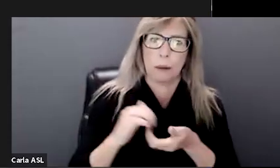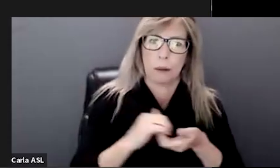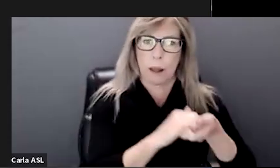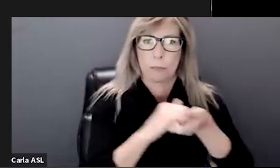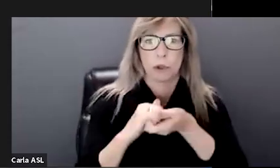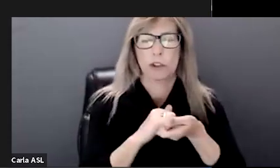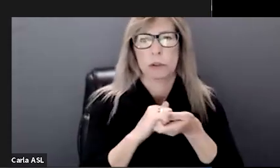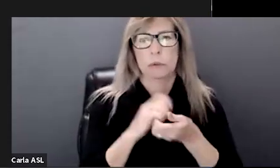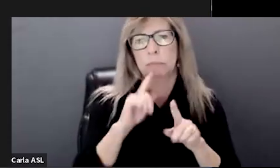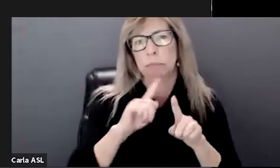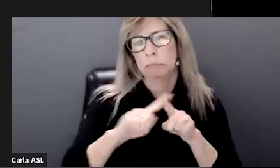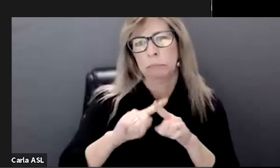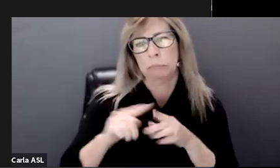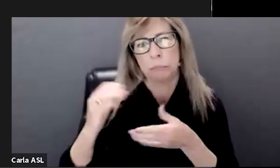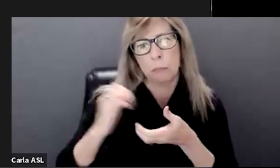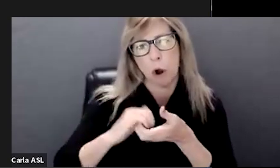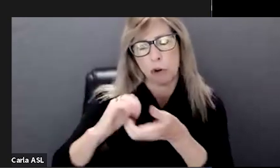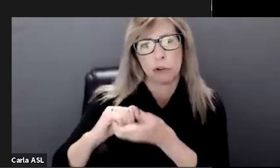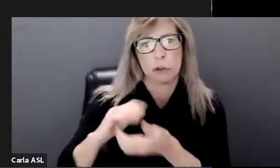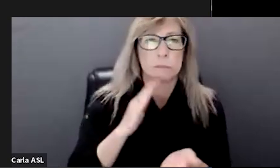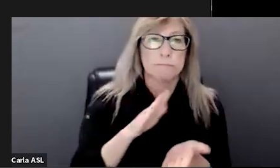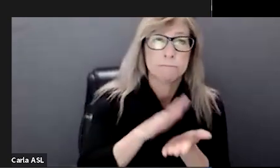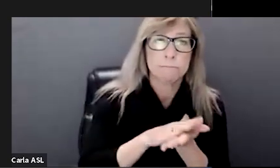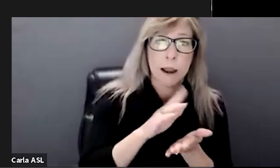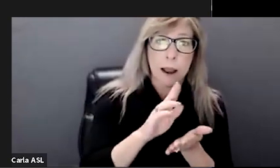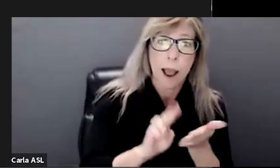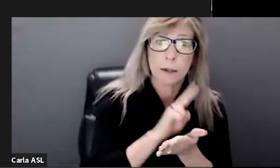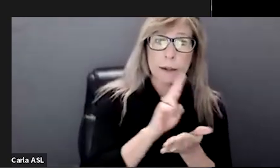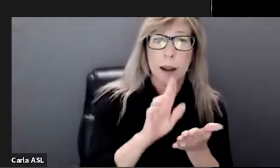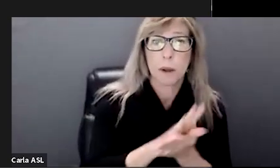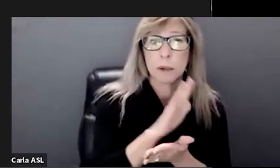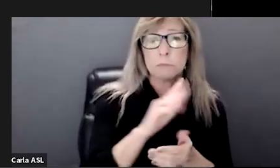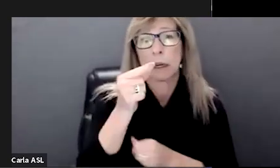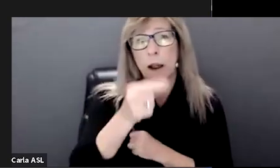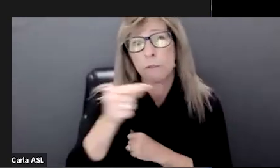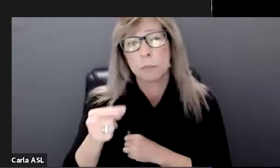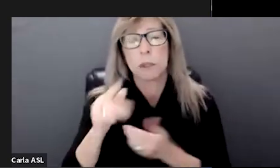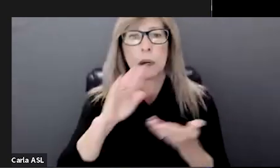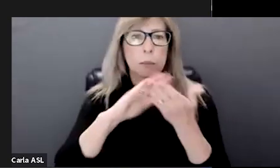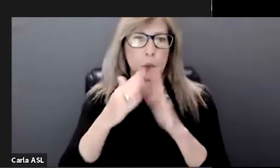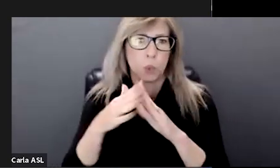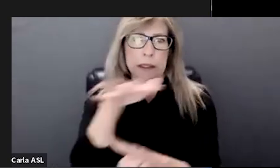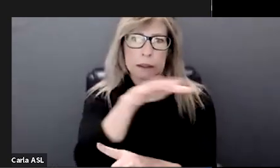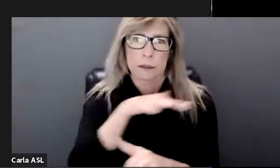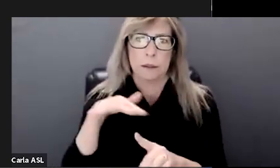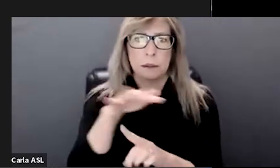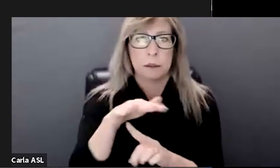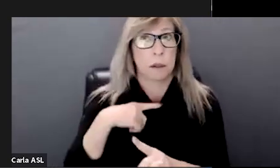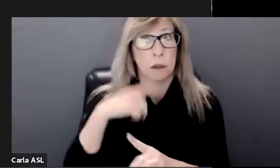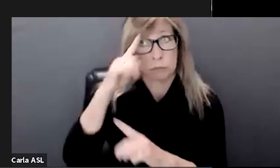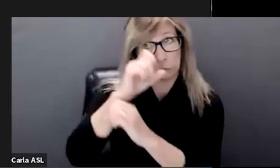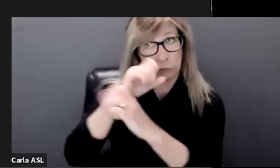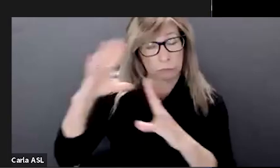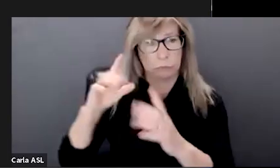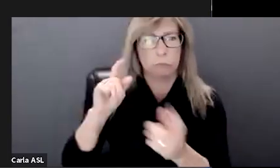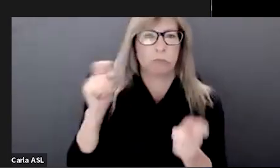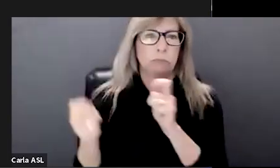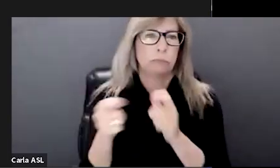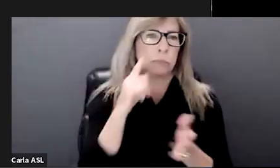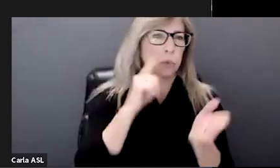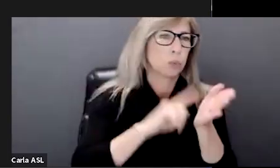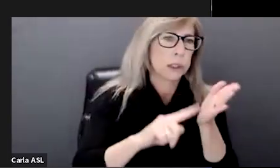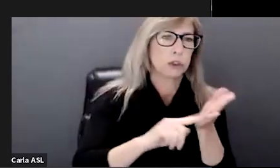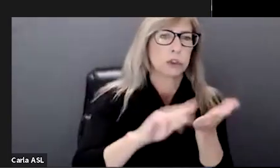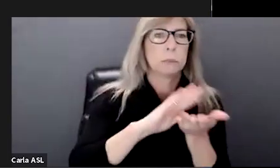across academia, industry, government, and the community. Our vision is centered on the transformation of research into practice, fostering global